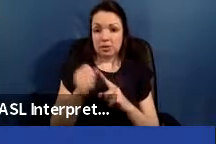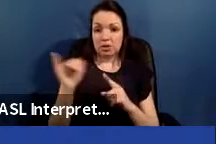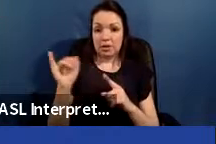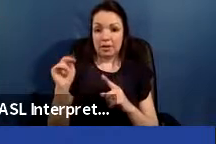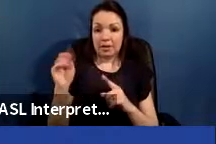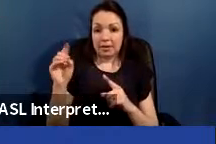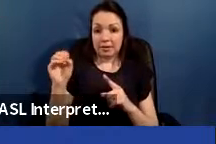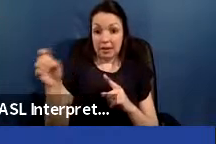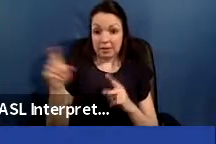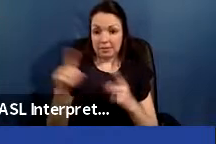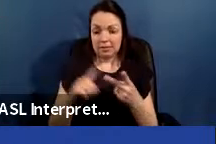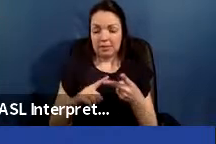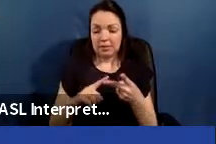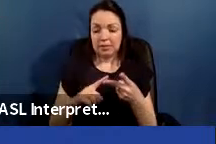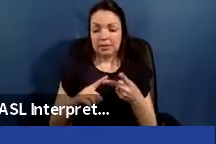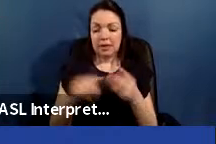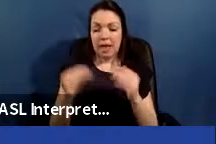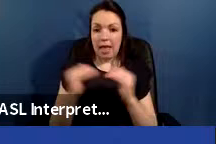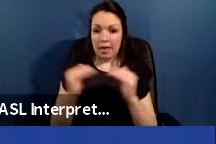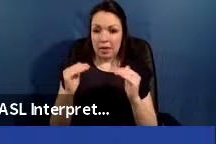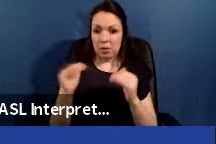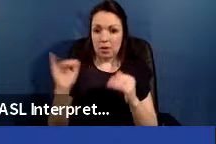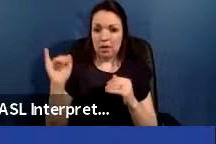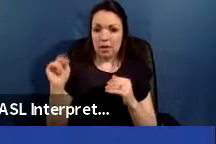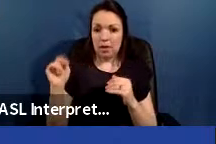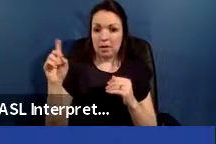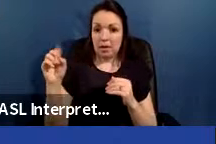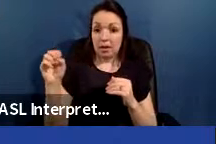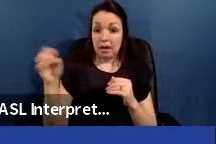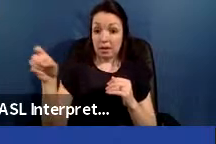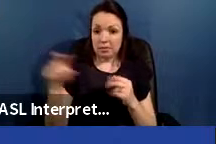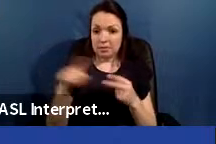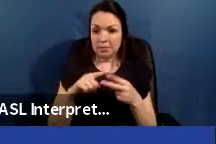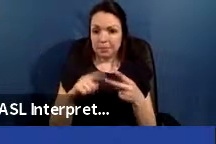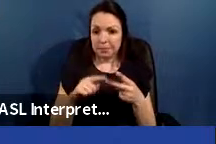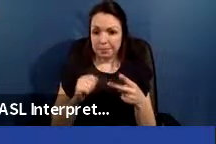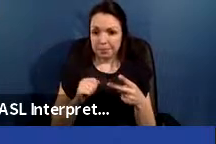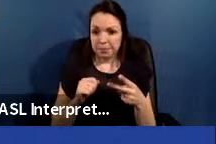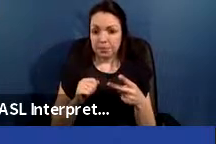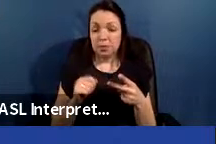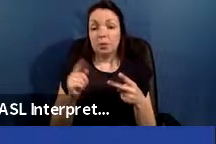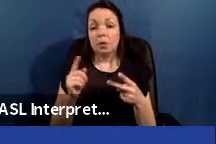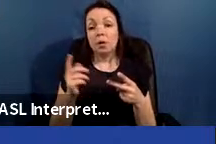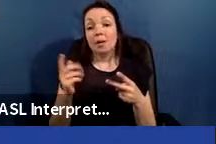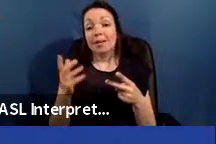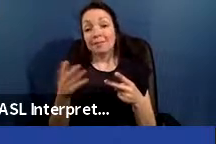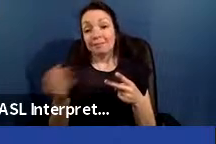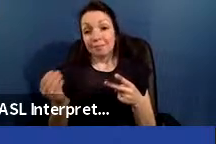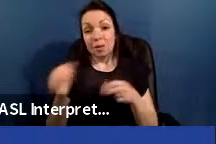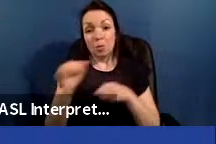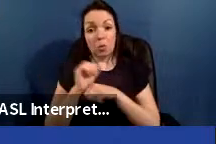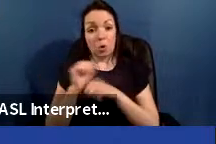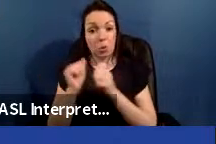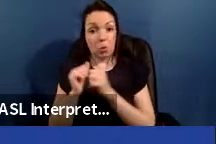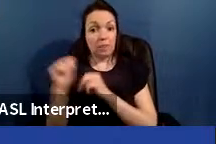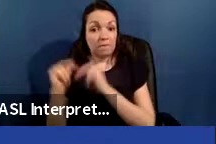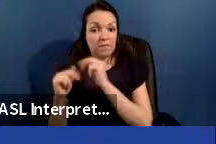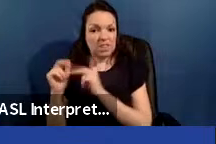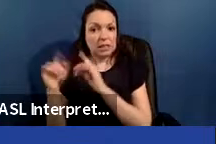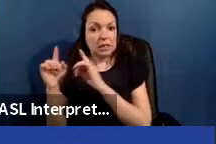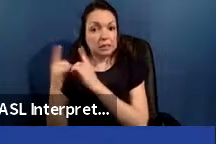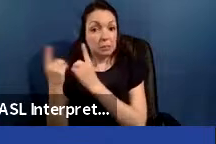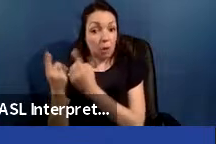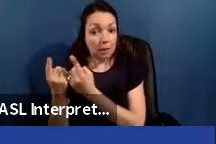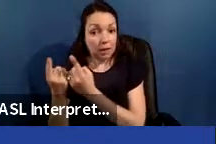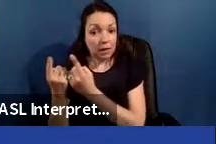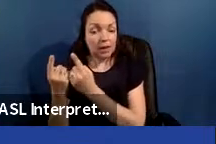equity index, but we also take a look, like we said earlier, we work very closely with the facilities department. So